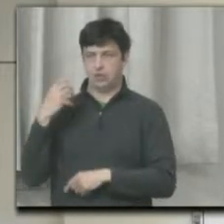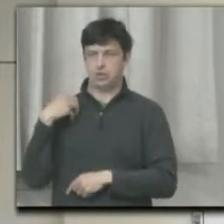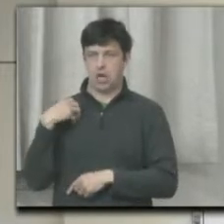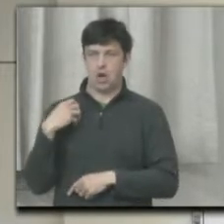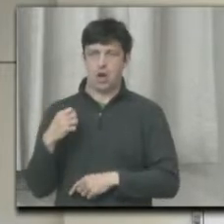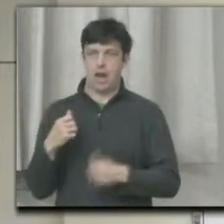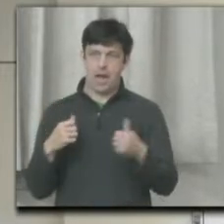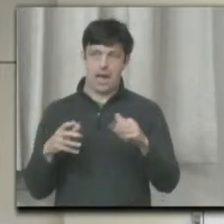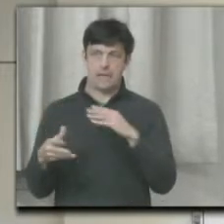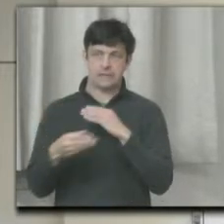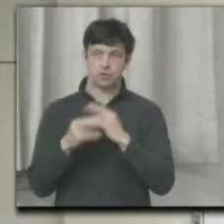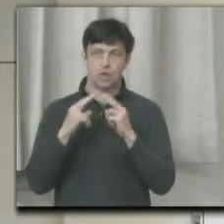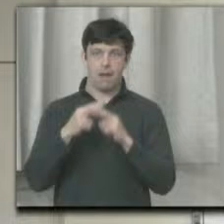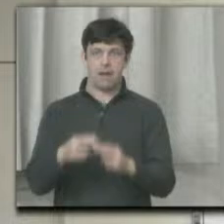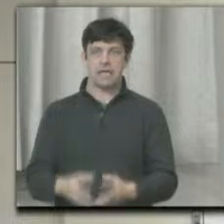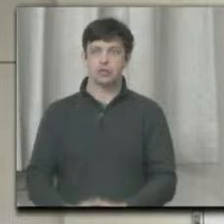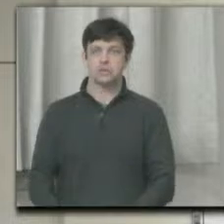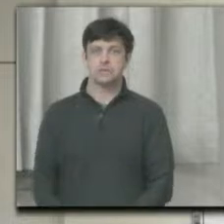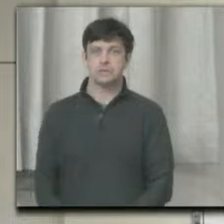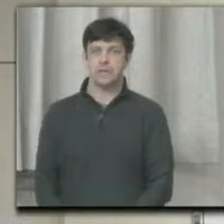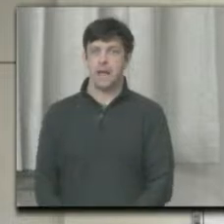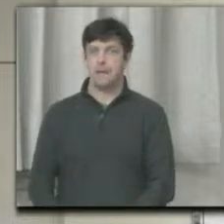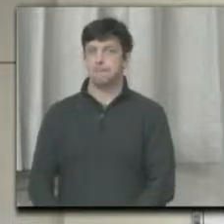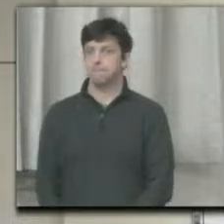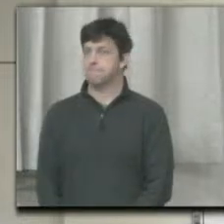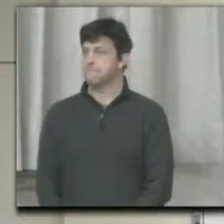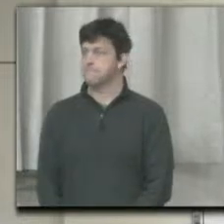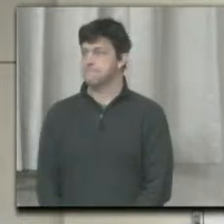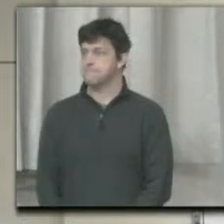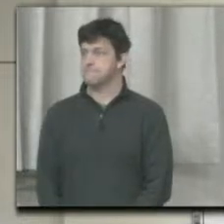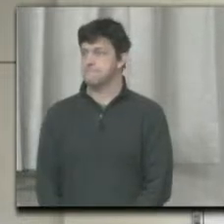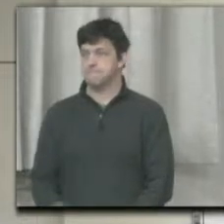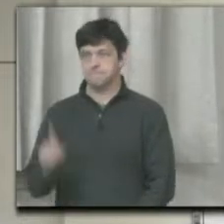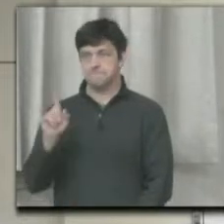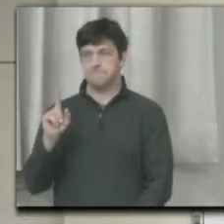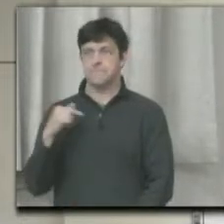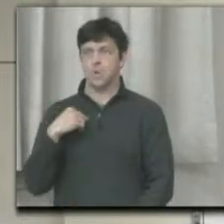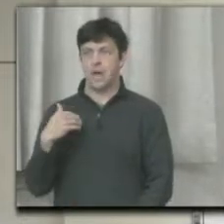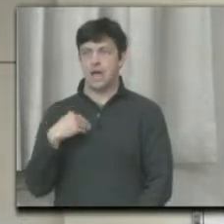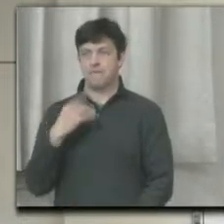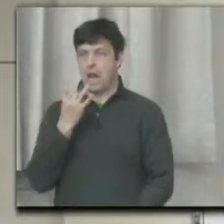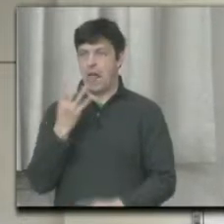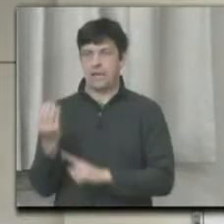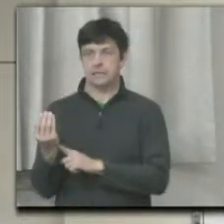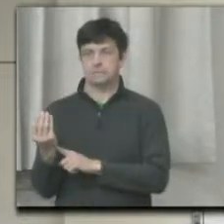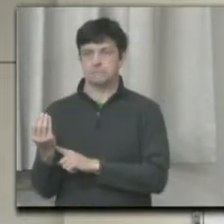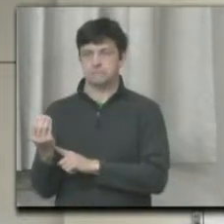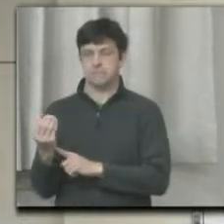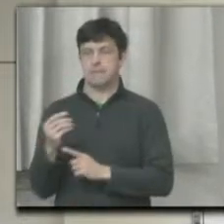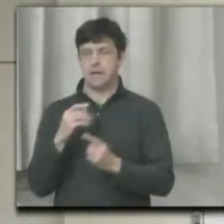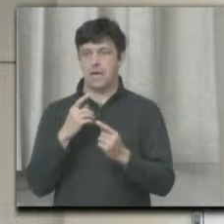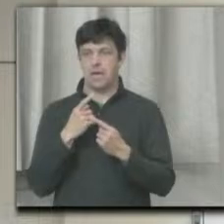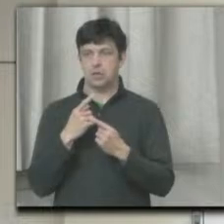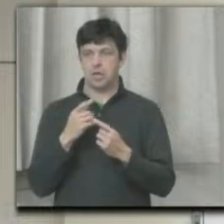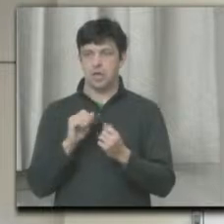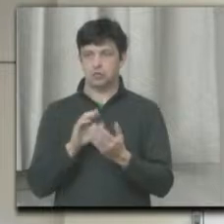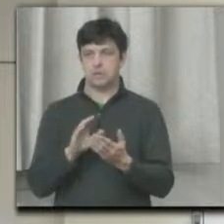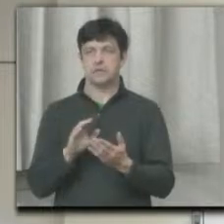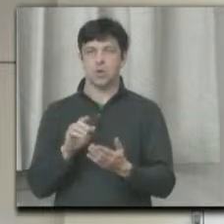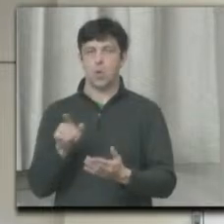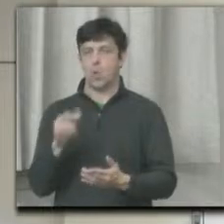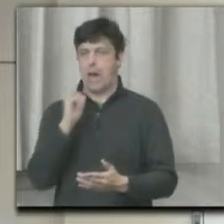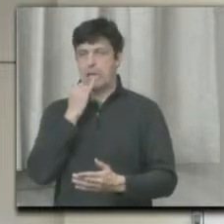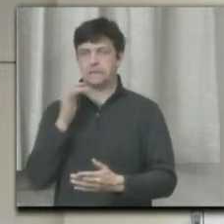there any additional nominations? 1 second, we do have a light, so let me address that. Oh, it was you by accident.